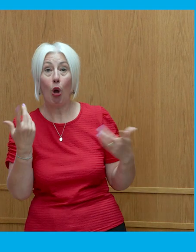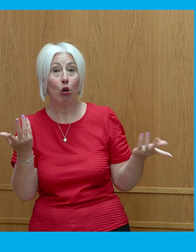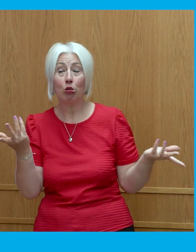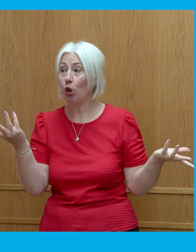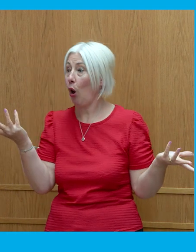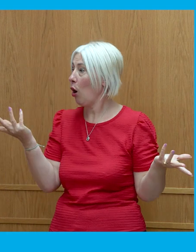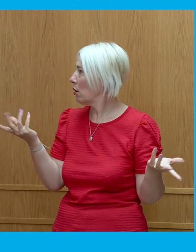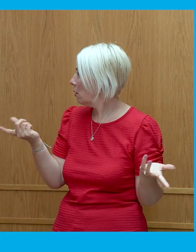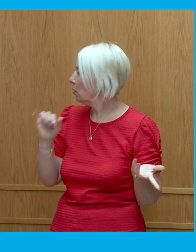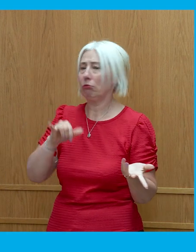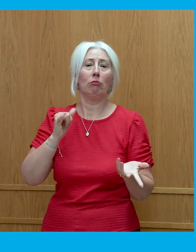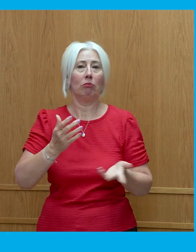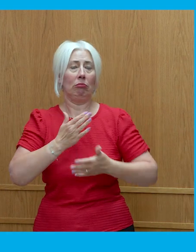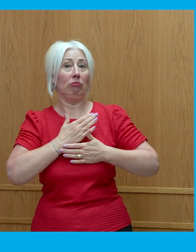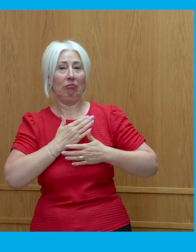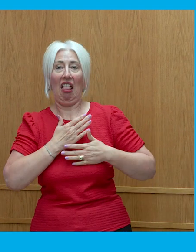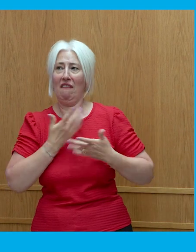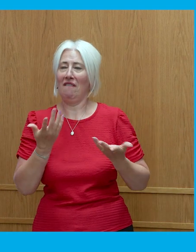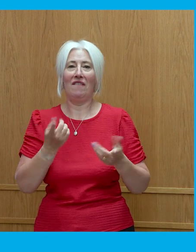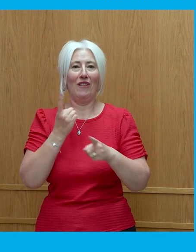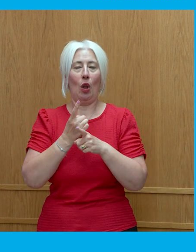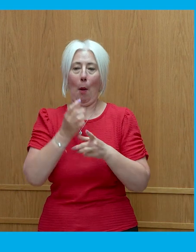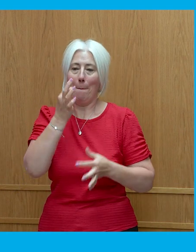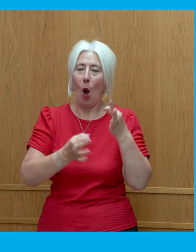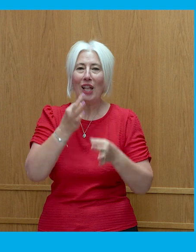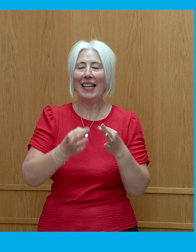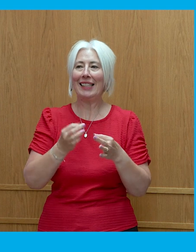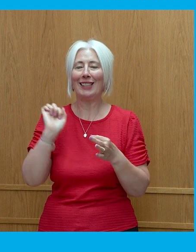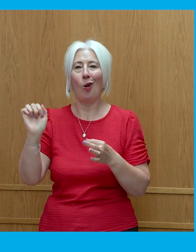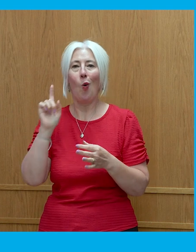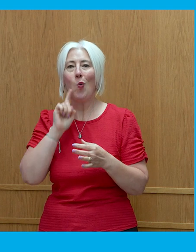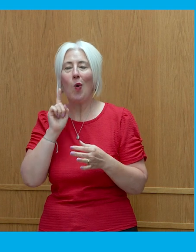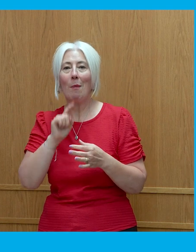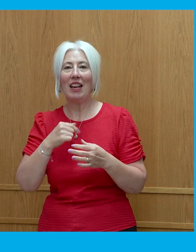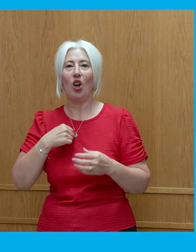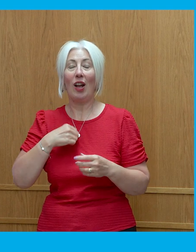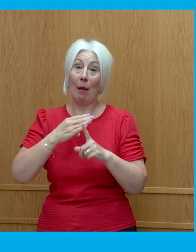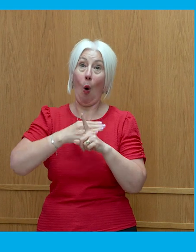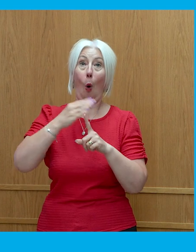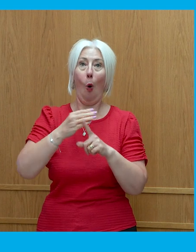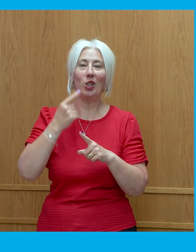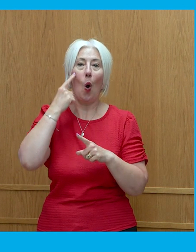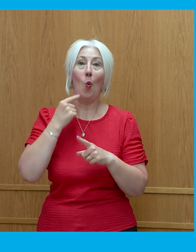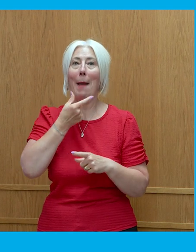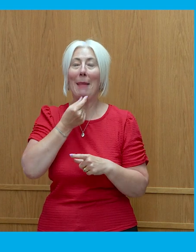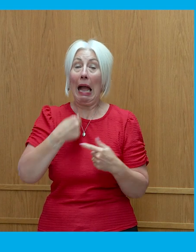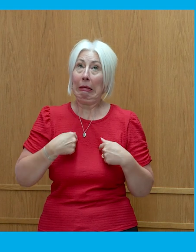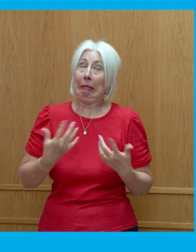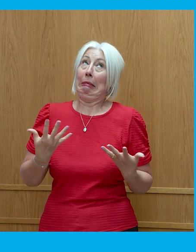Do you want to respond or add? Sure. I love talking about, politics and women as a older white man.